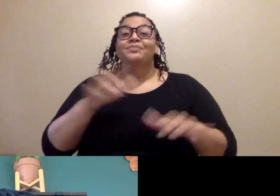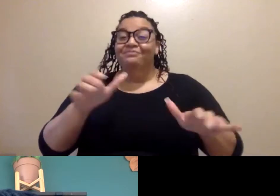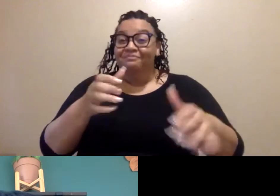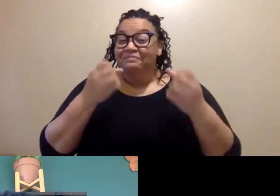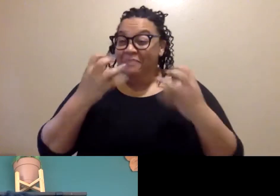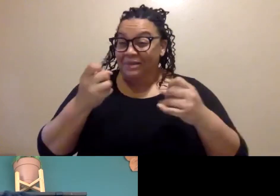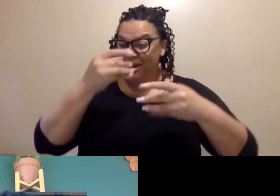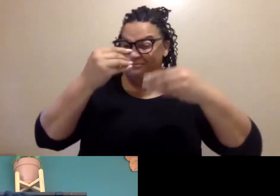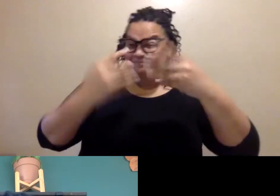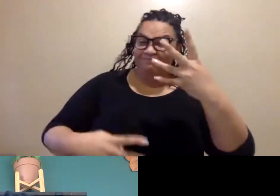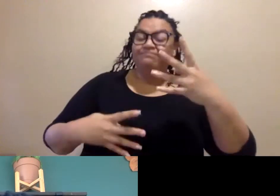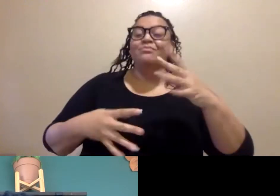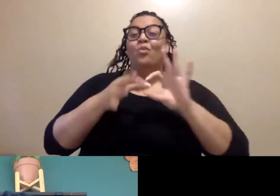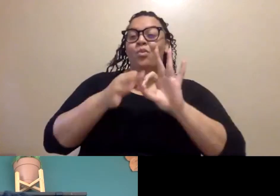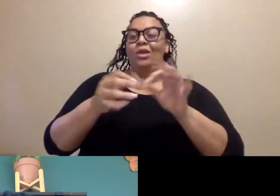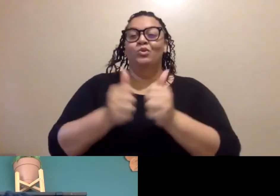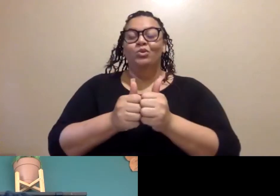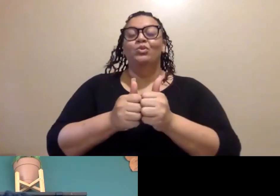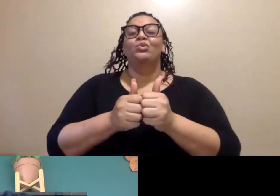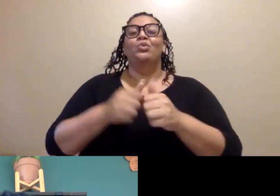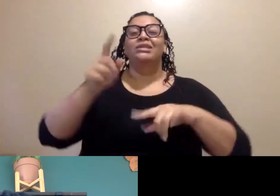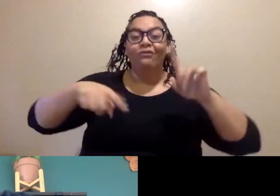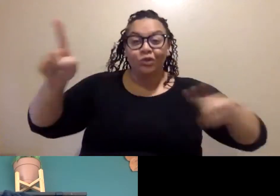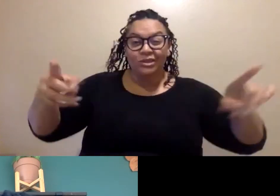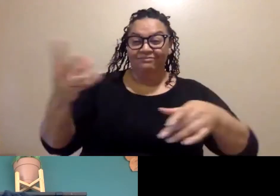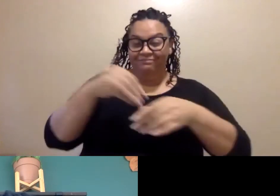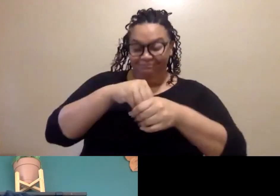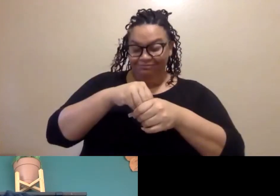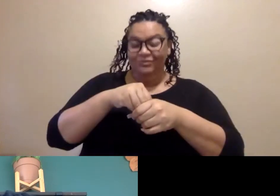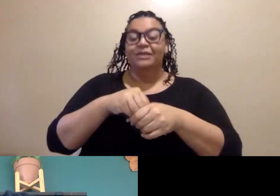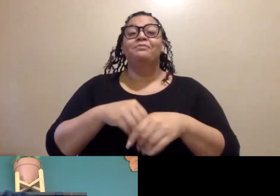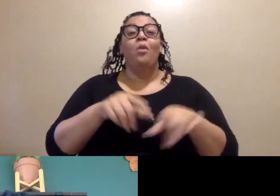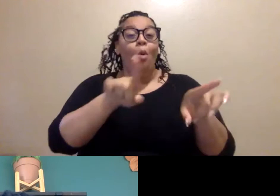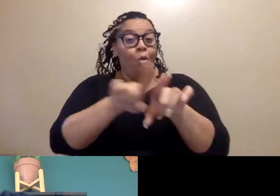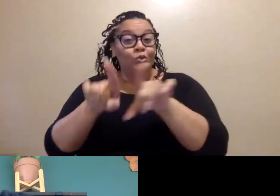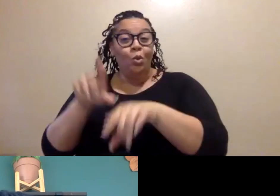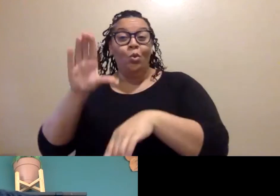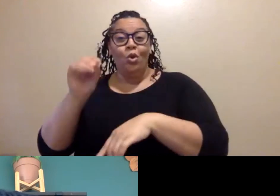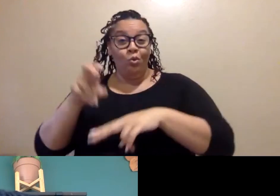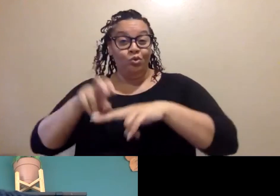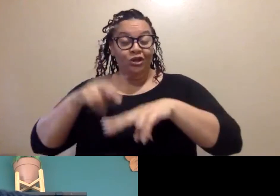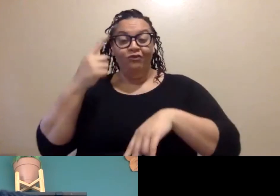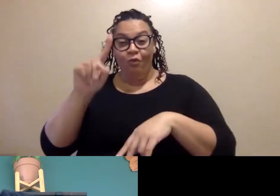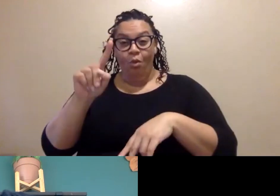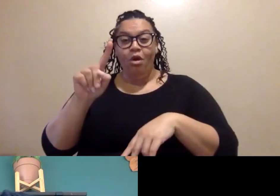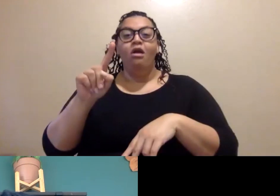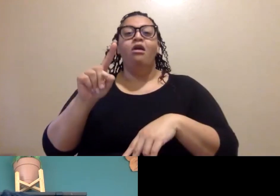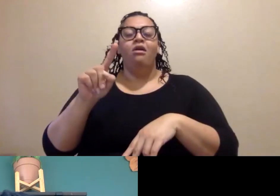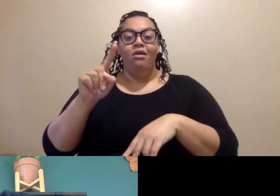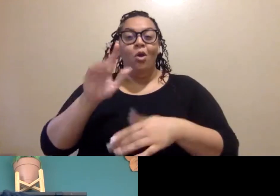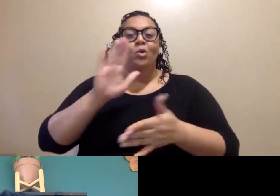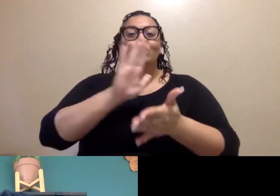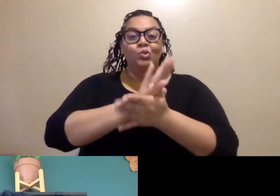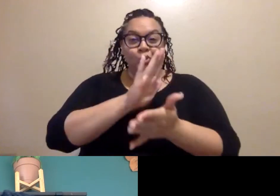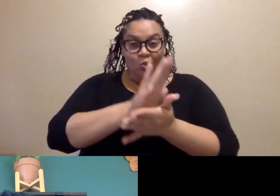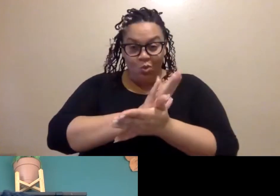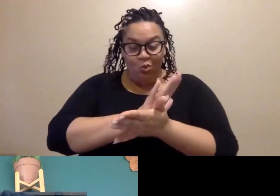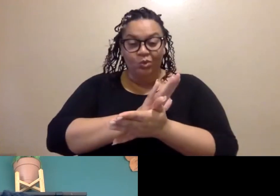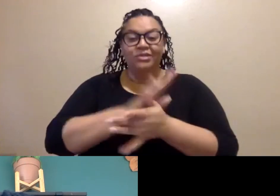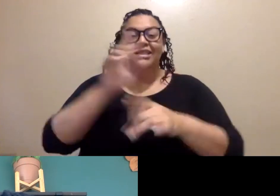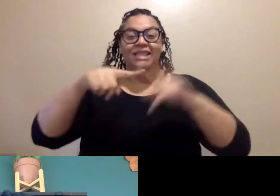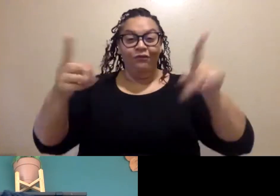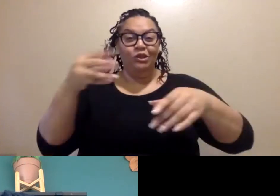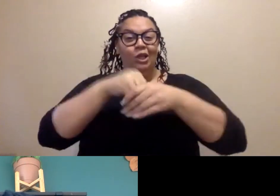equity, diversity, and inclusion, and is currently co-chair of the National Association of Therapeutic Schools and Programs Diversity and